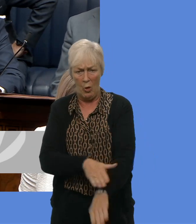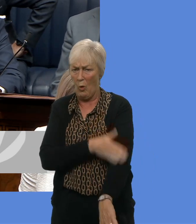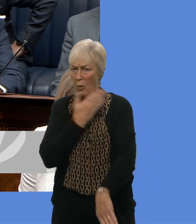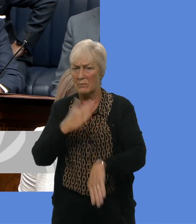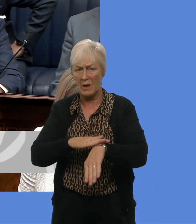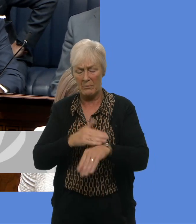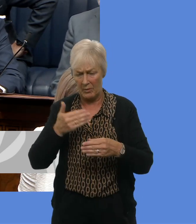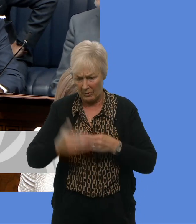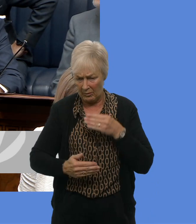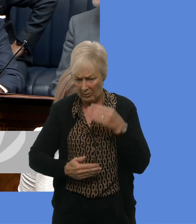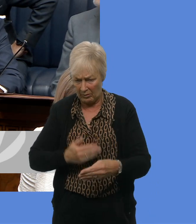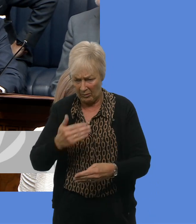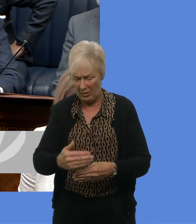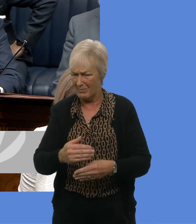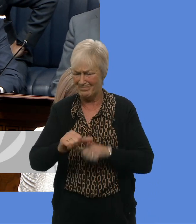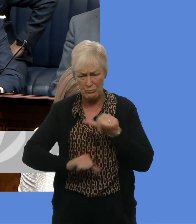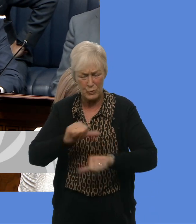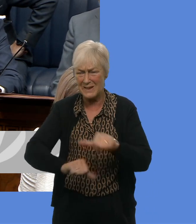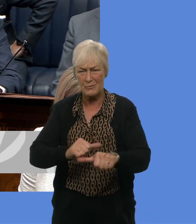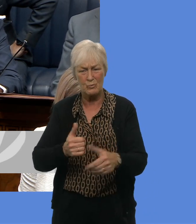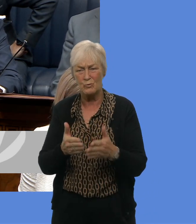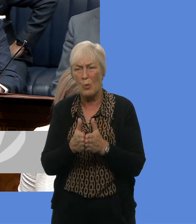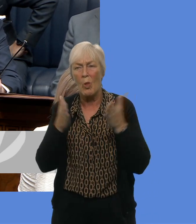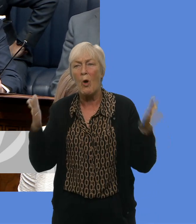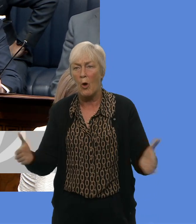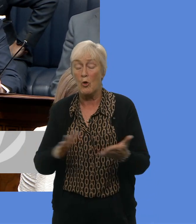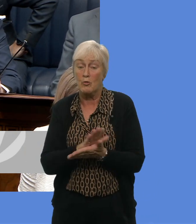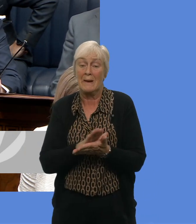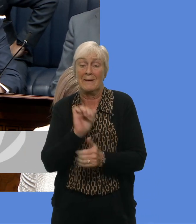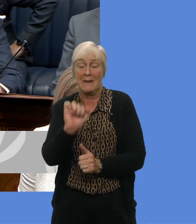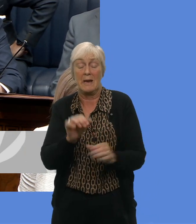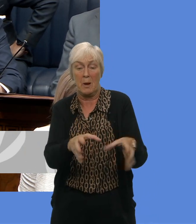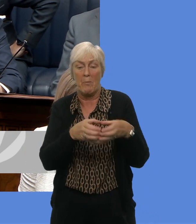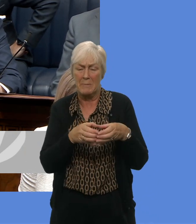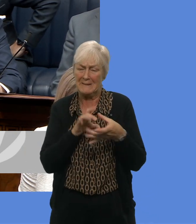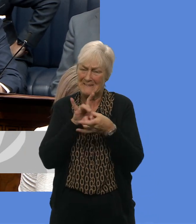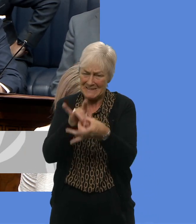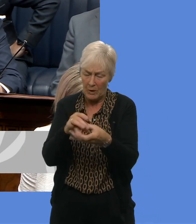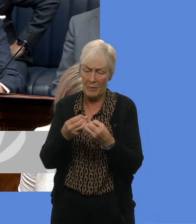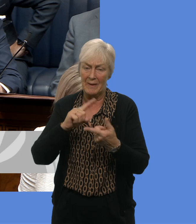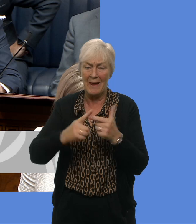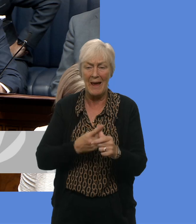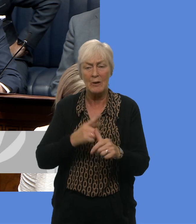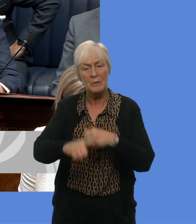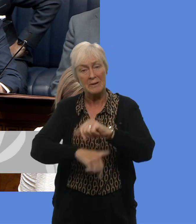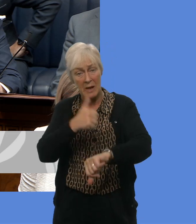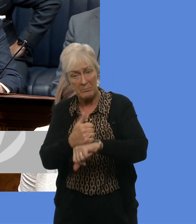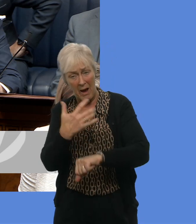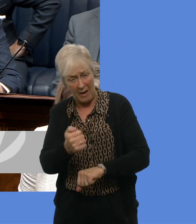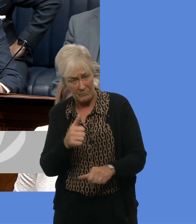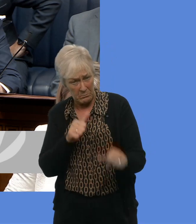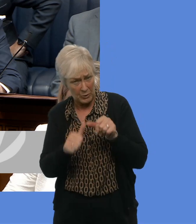to go through that process. So that is something that the Department's actively engaging with the EA on to try and establish, is there a better